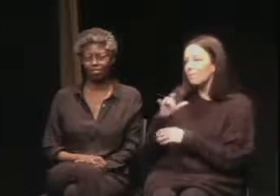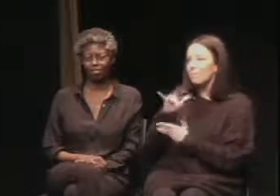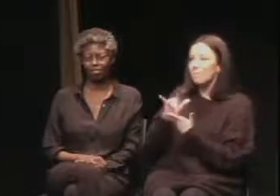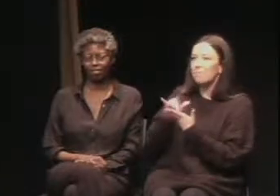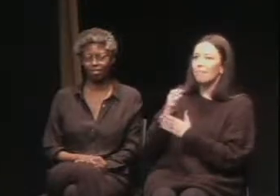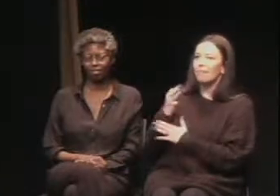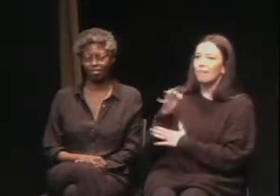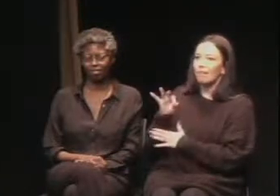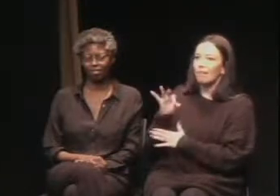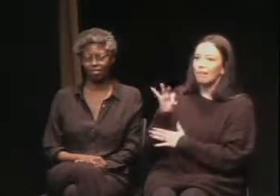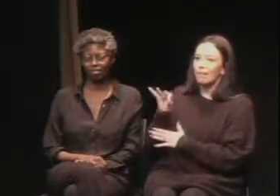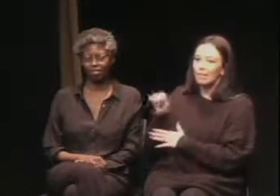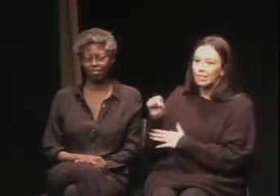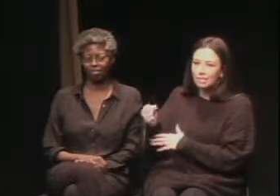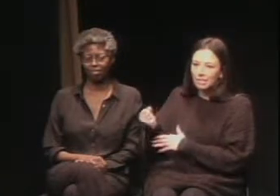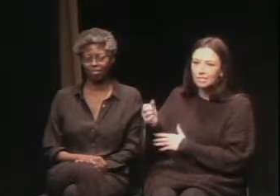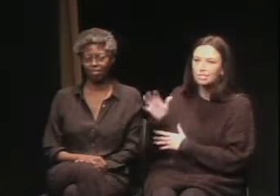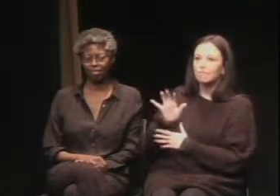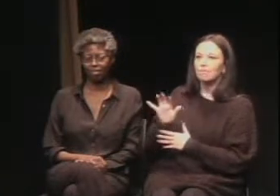whatever.